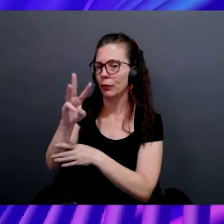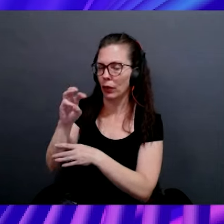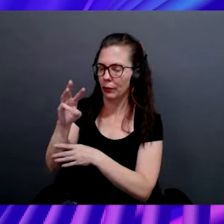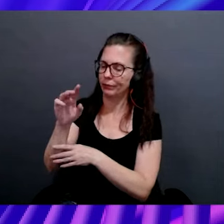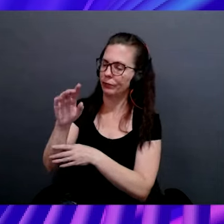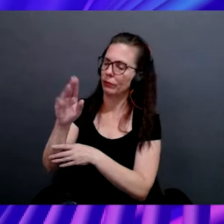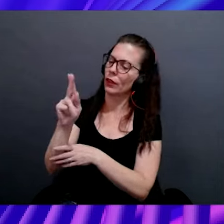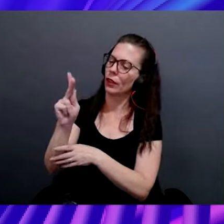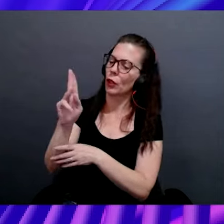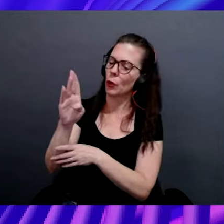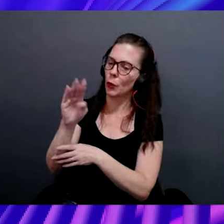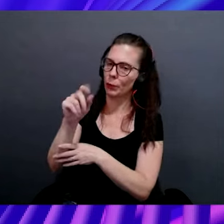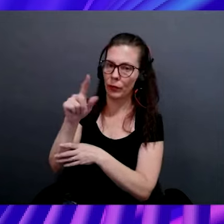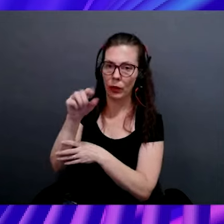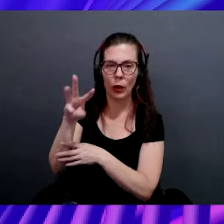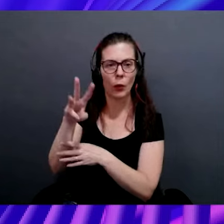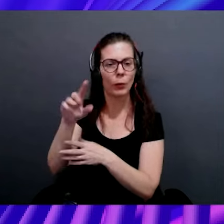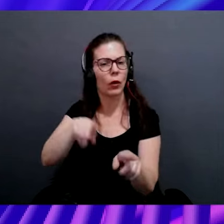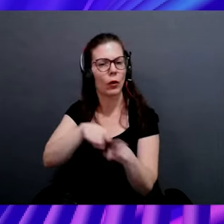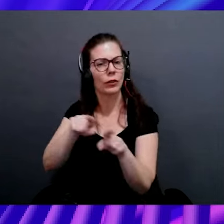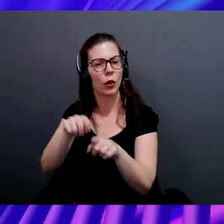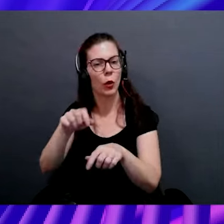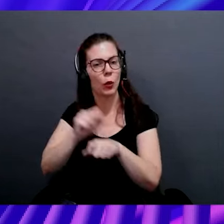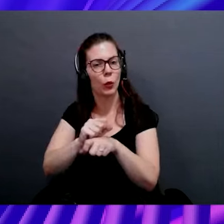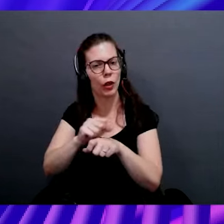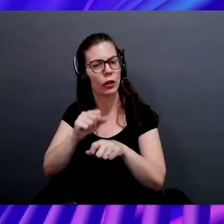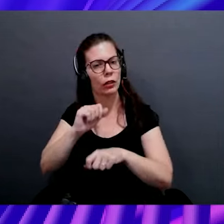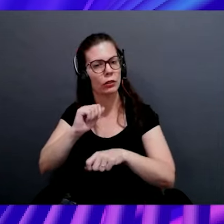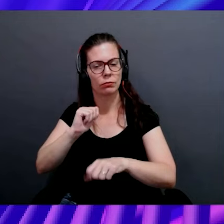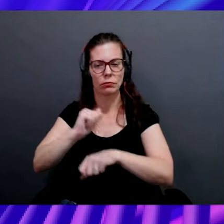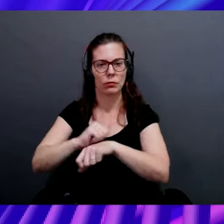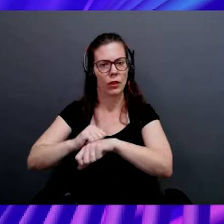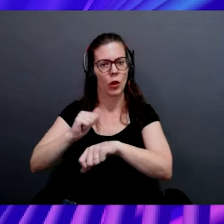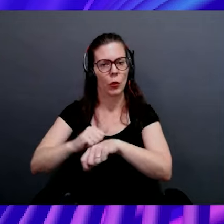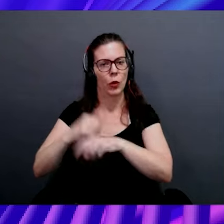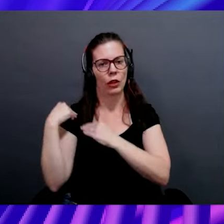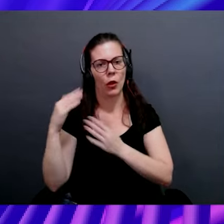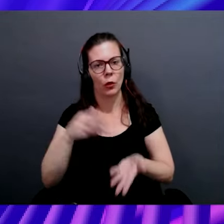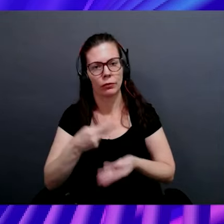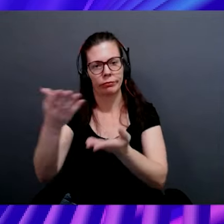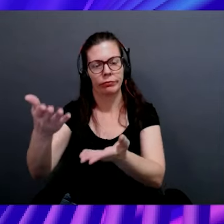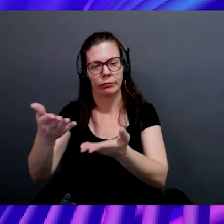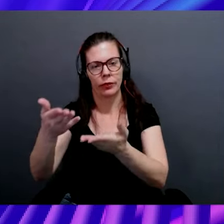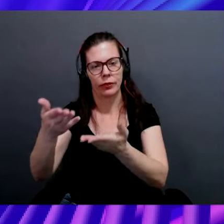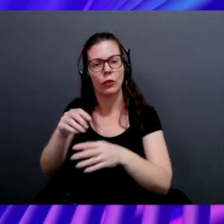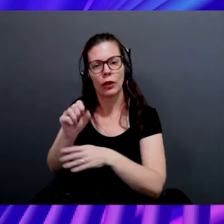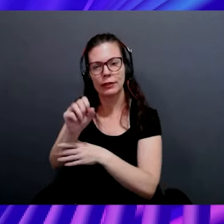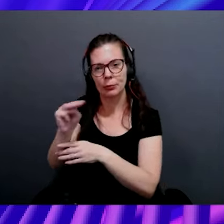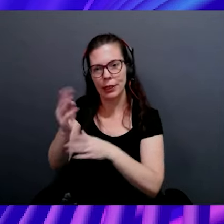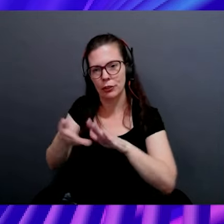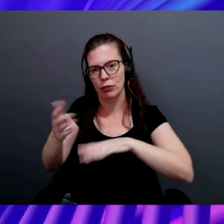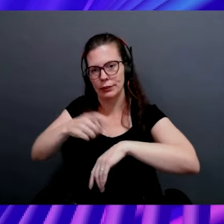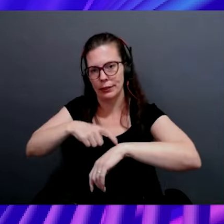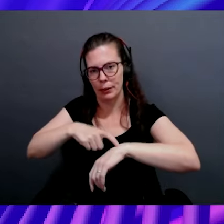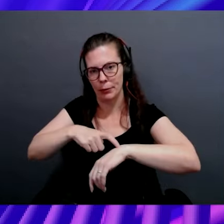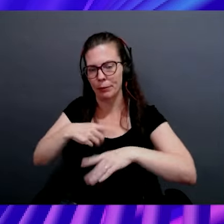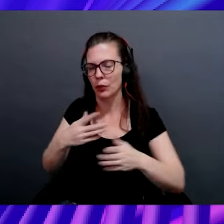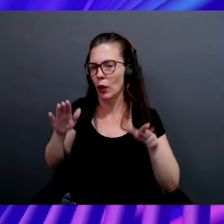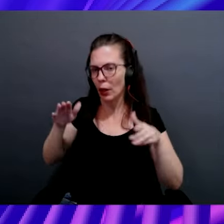seamlessly submit workloads to the SageMaker runtime. I'm going to focus on demonstrating